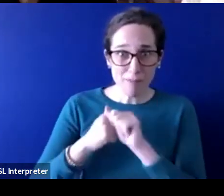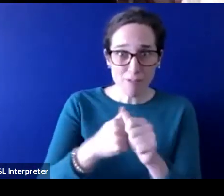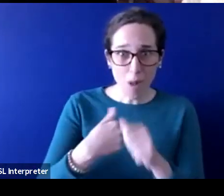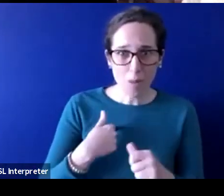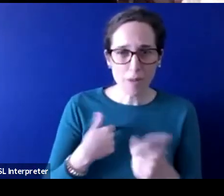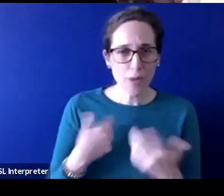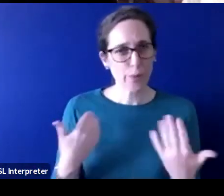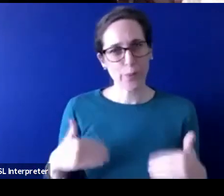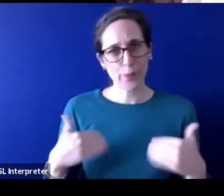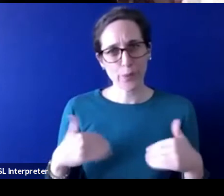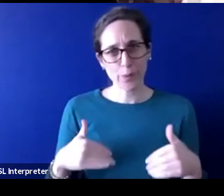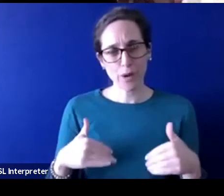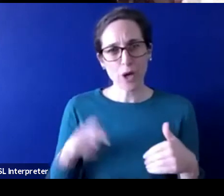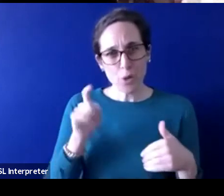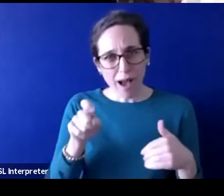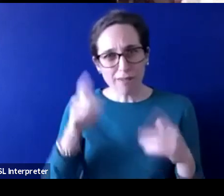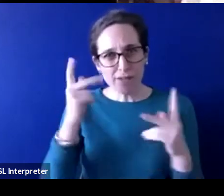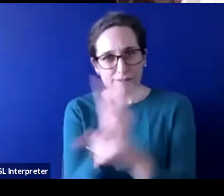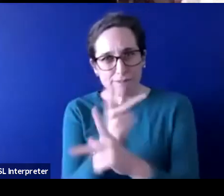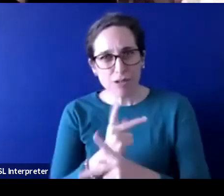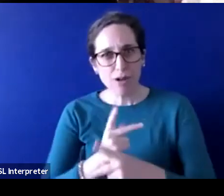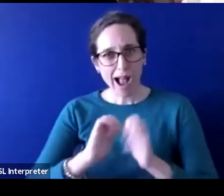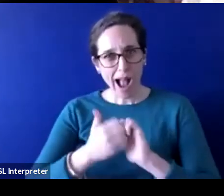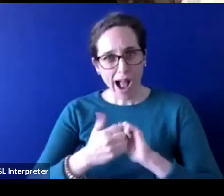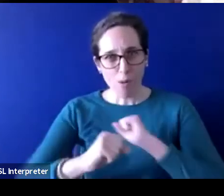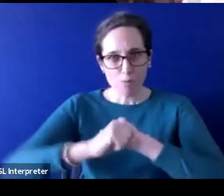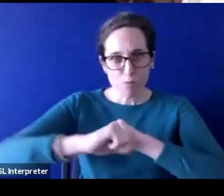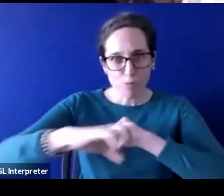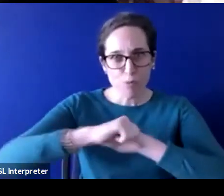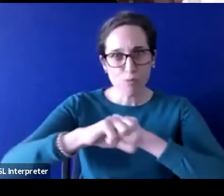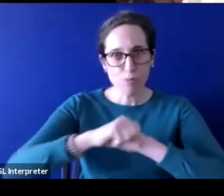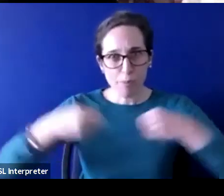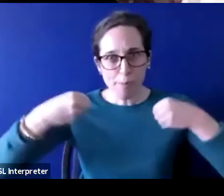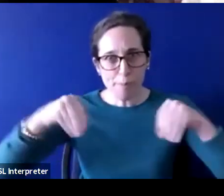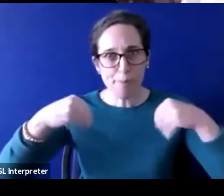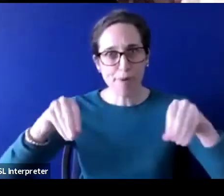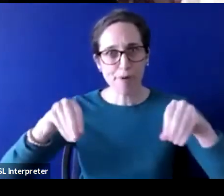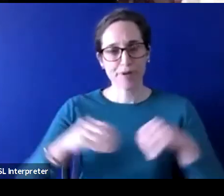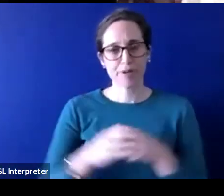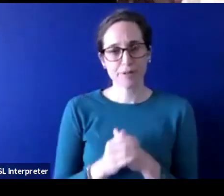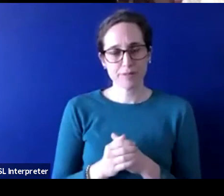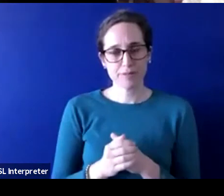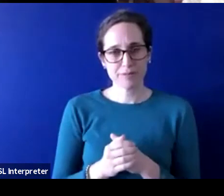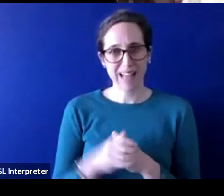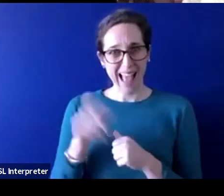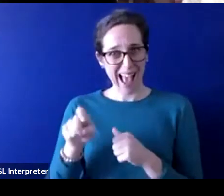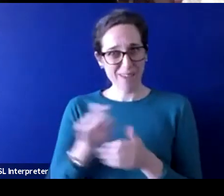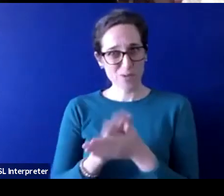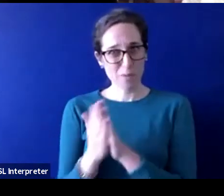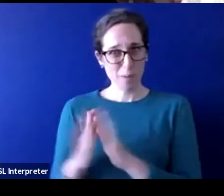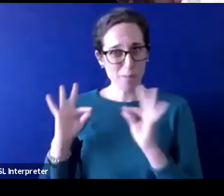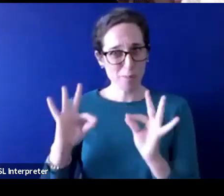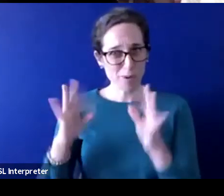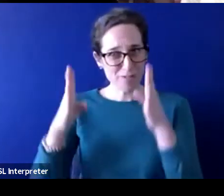yourself and you have to be this perfect person. It's not, I remember doing a research for a class